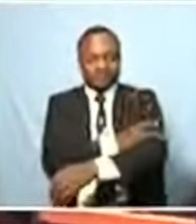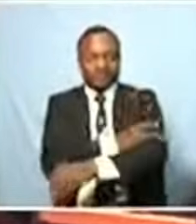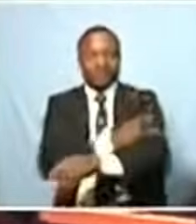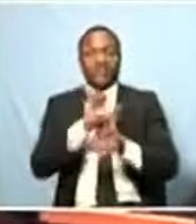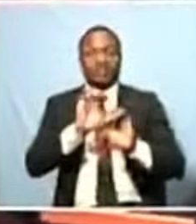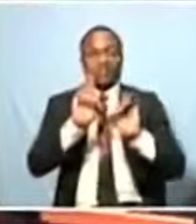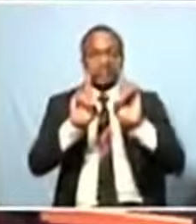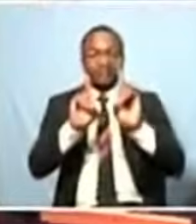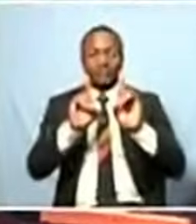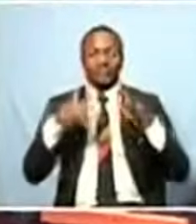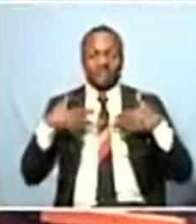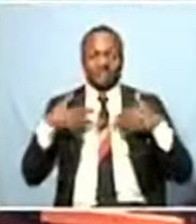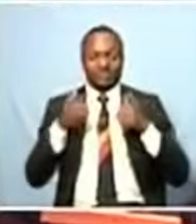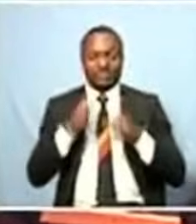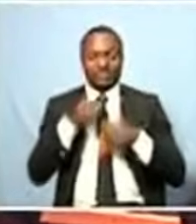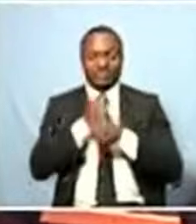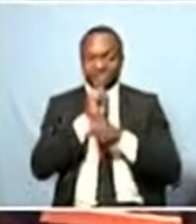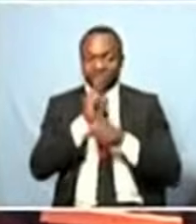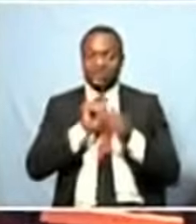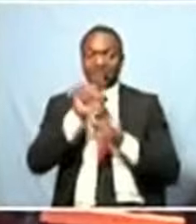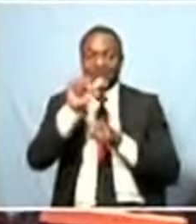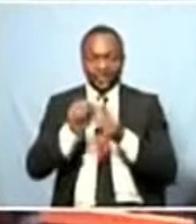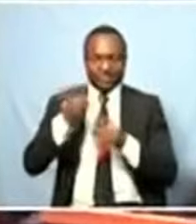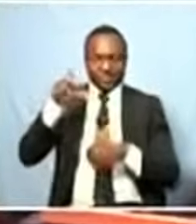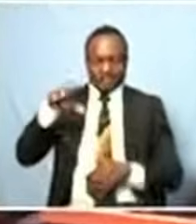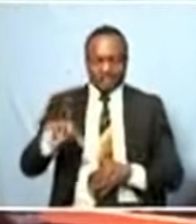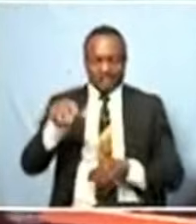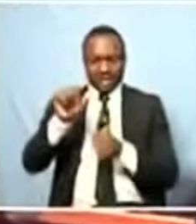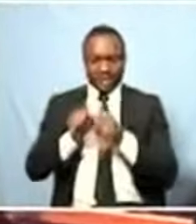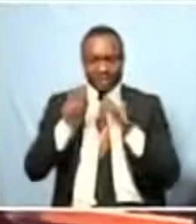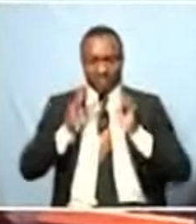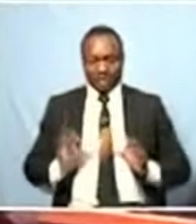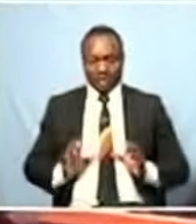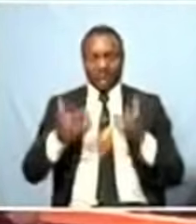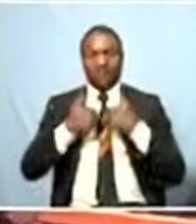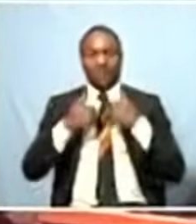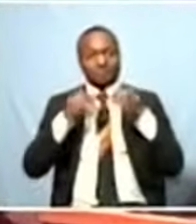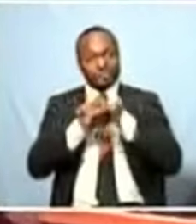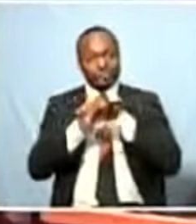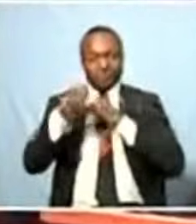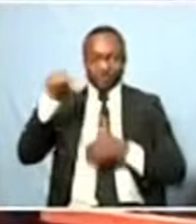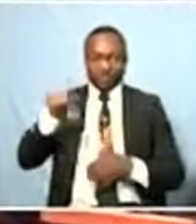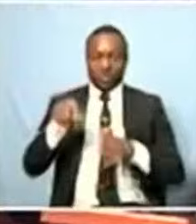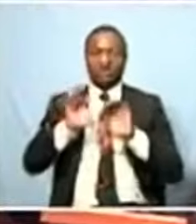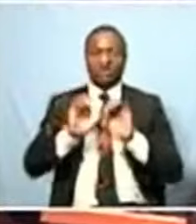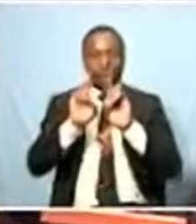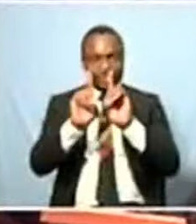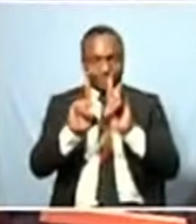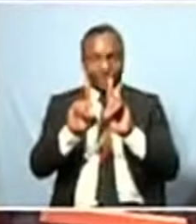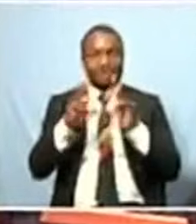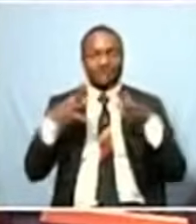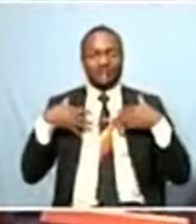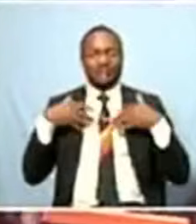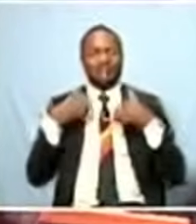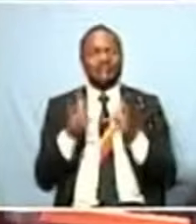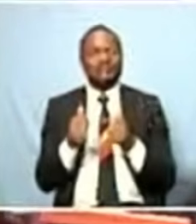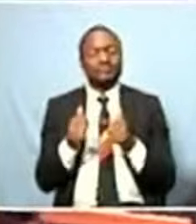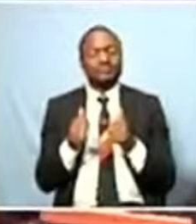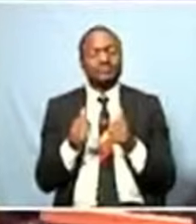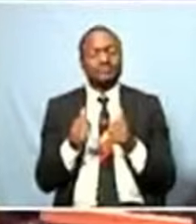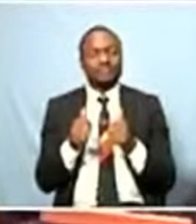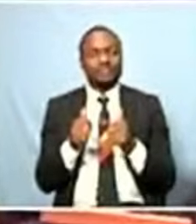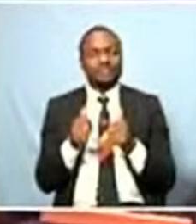Education and health, to ensure every child and every citizen has access to quality education and